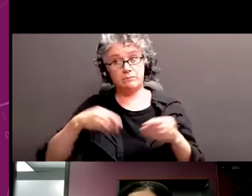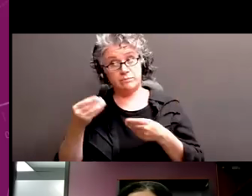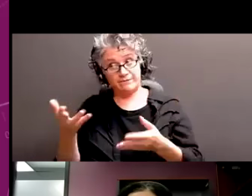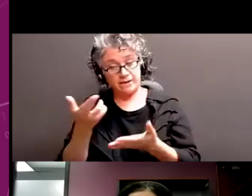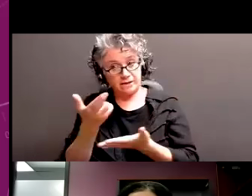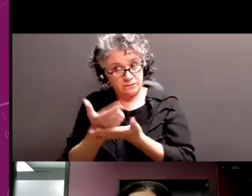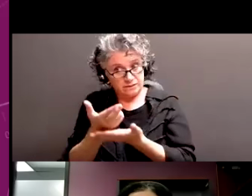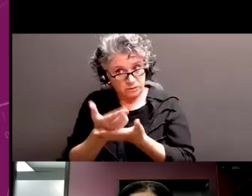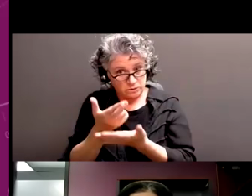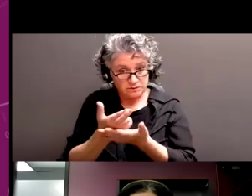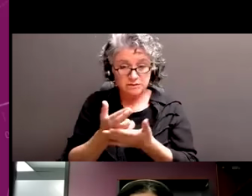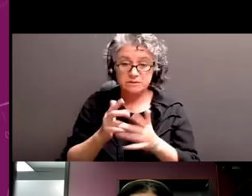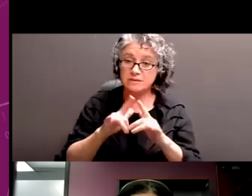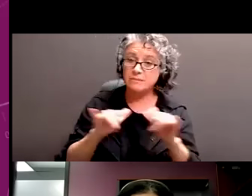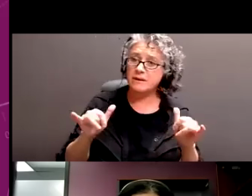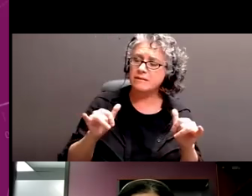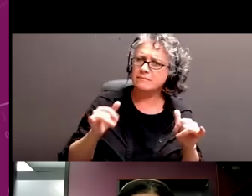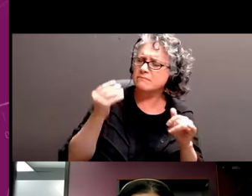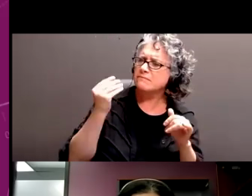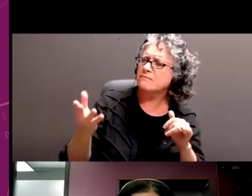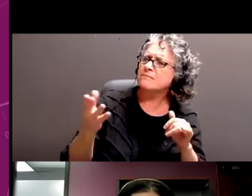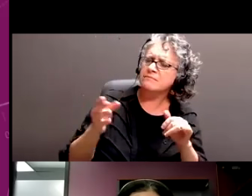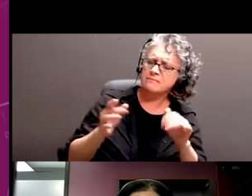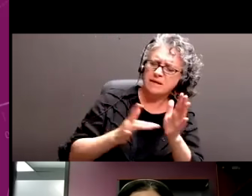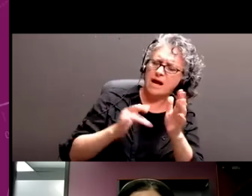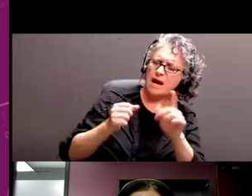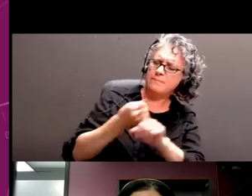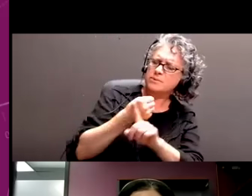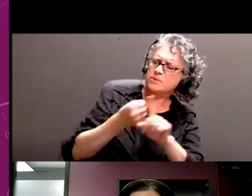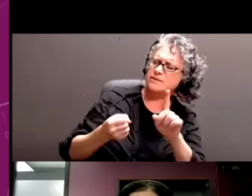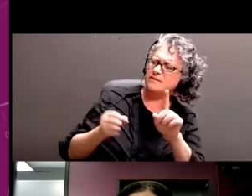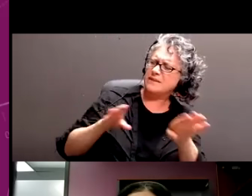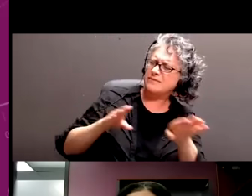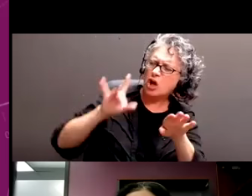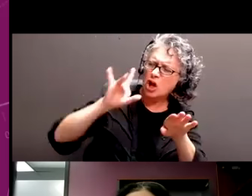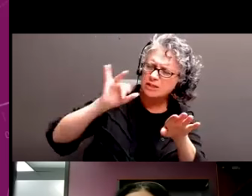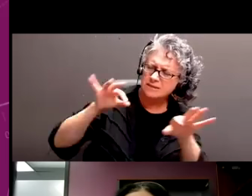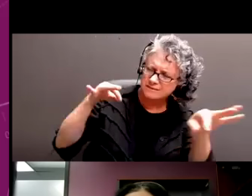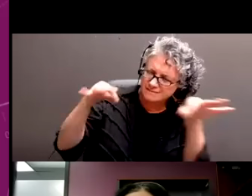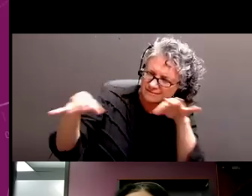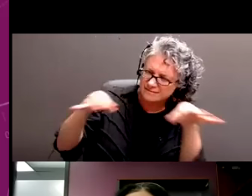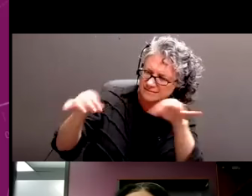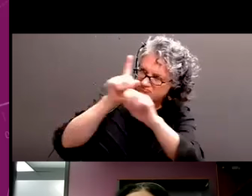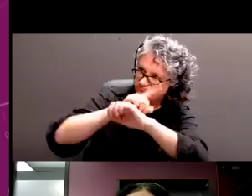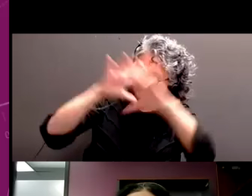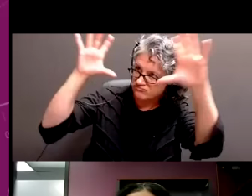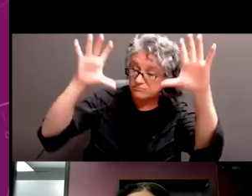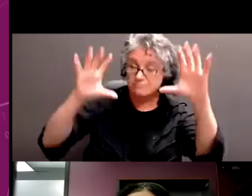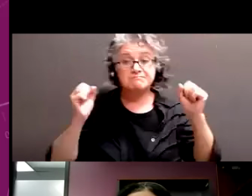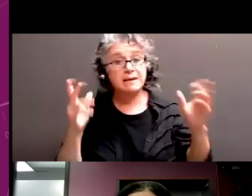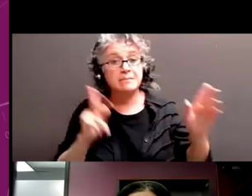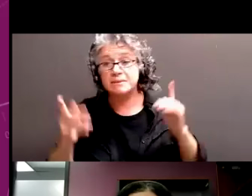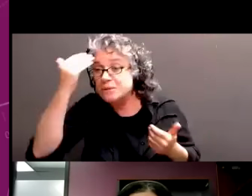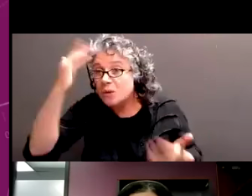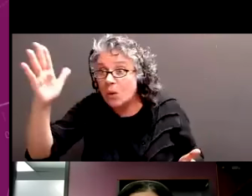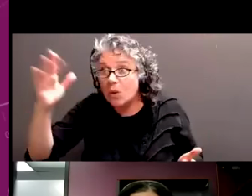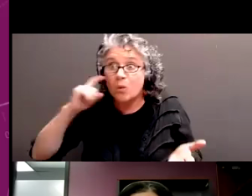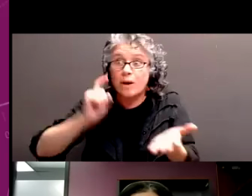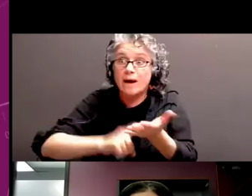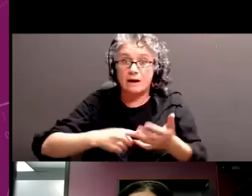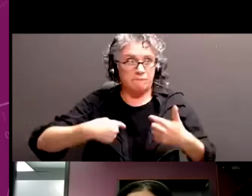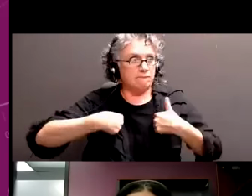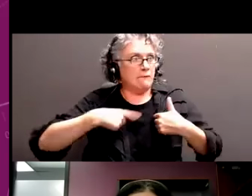will let them know about what abusive behavior looks like, because there's a large percentage of people who may not even recognize